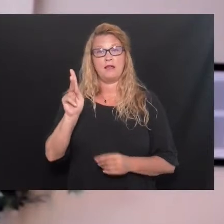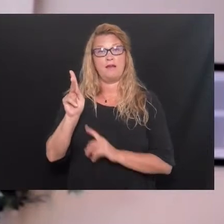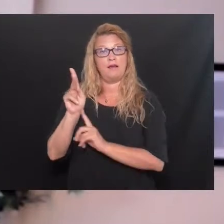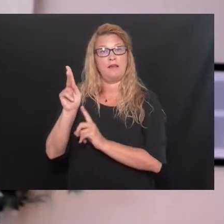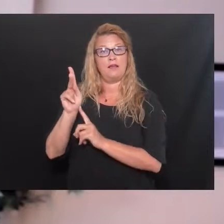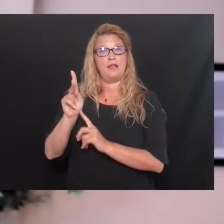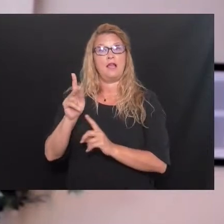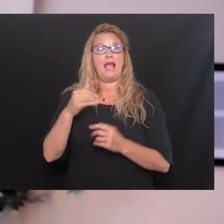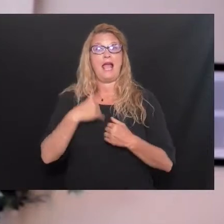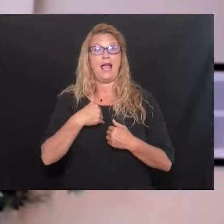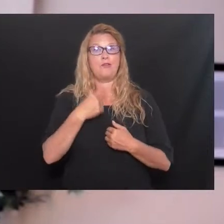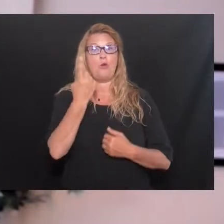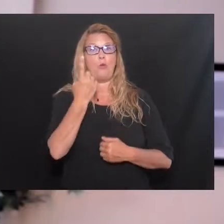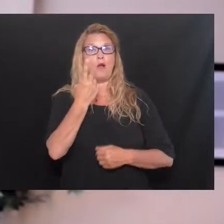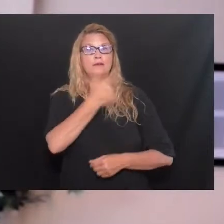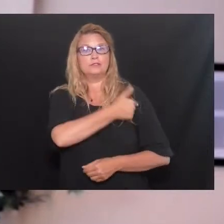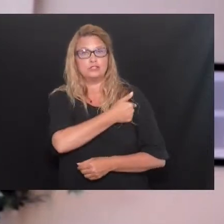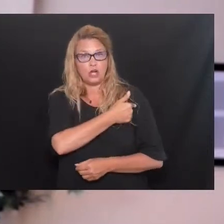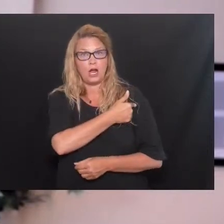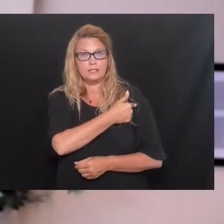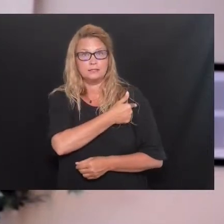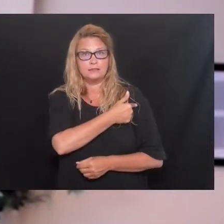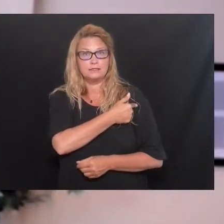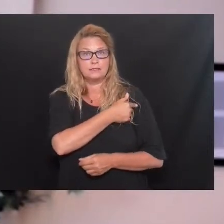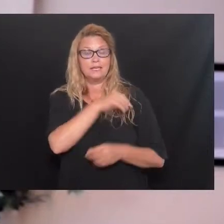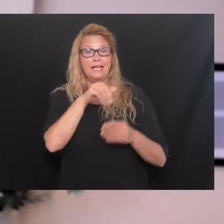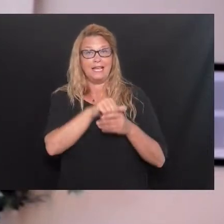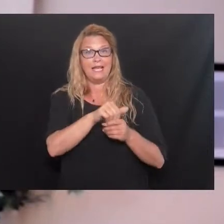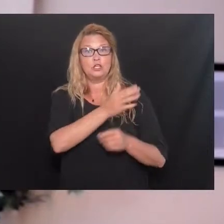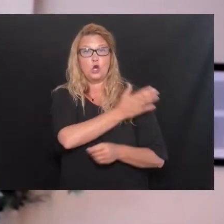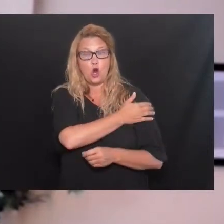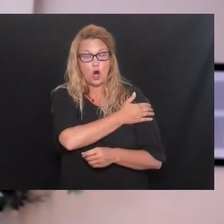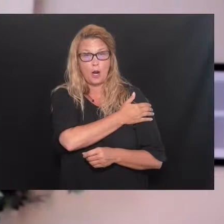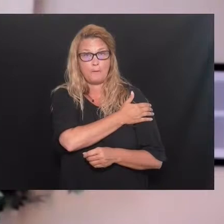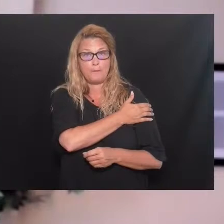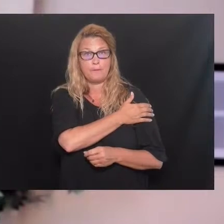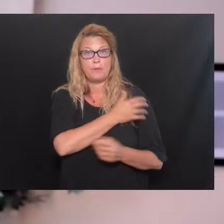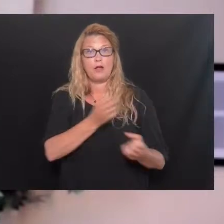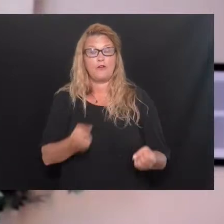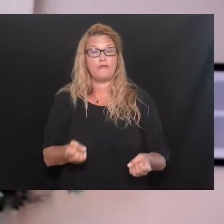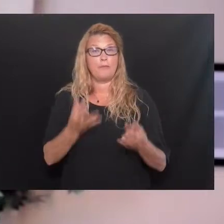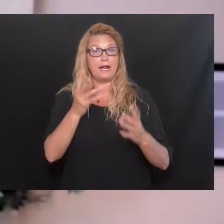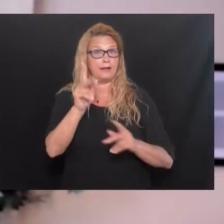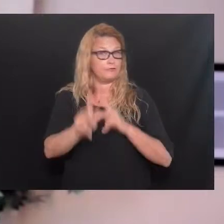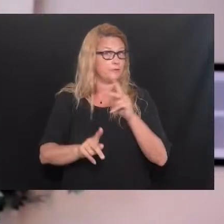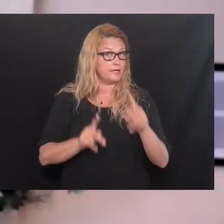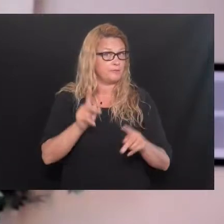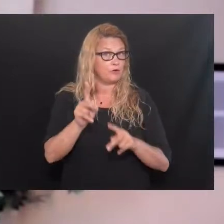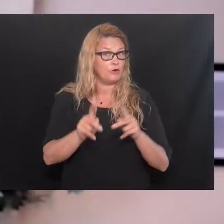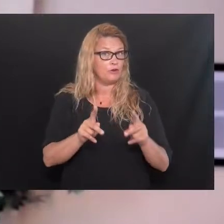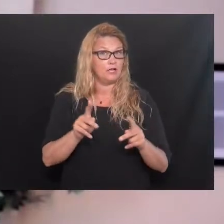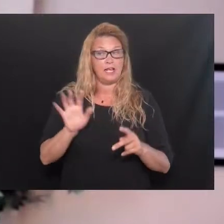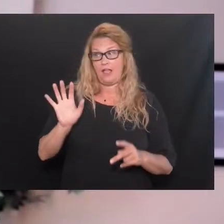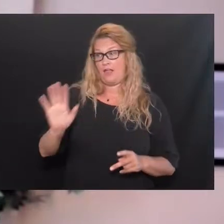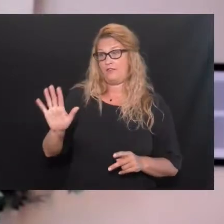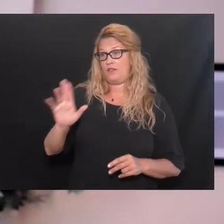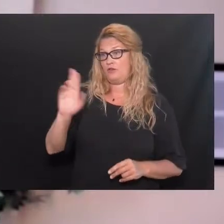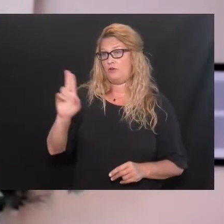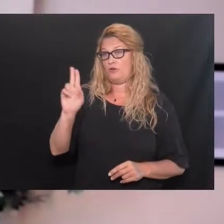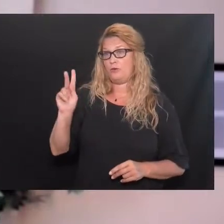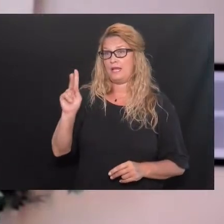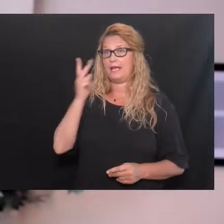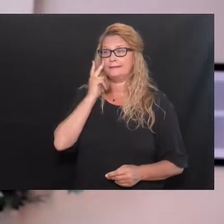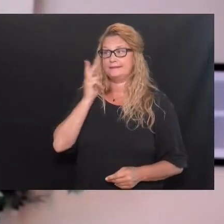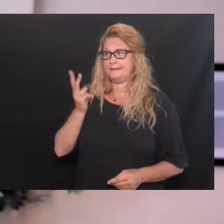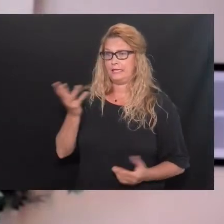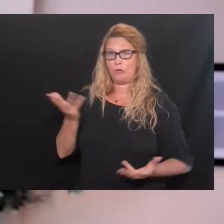single shots, so putting at least one shot in the arms of many of their citizens. And what the United Kingdom is